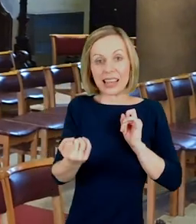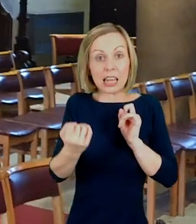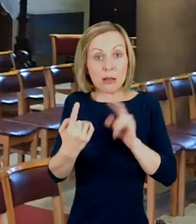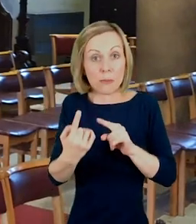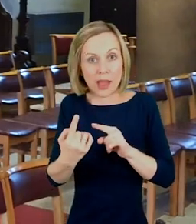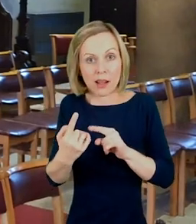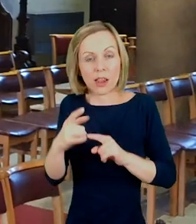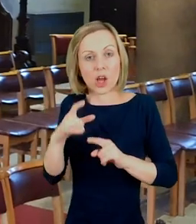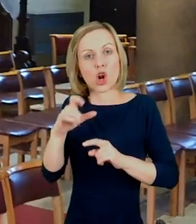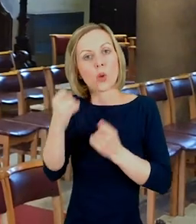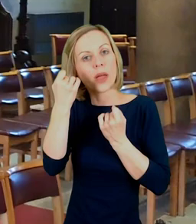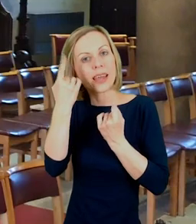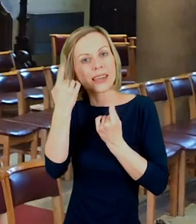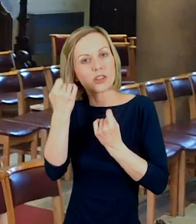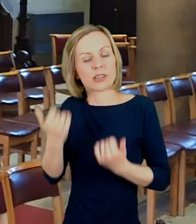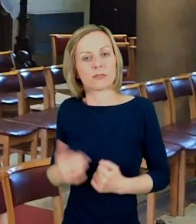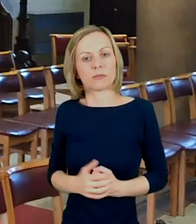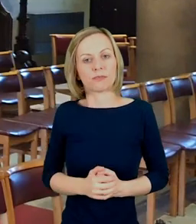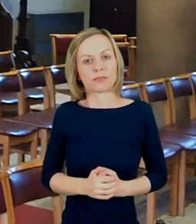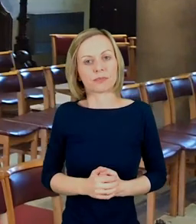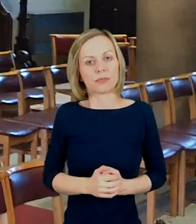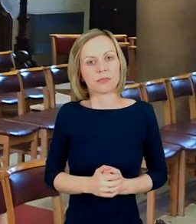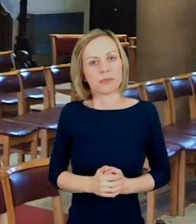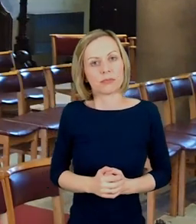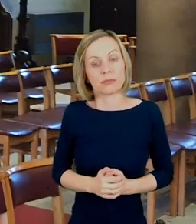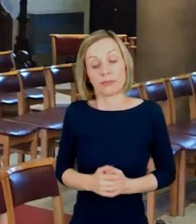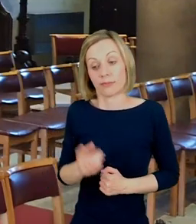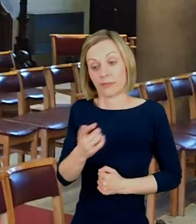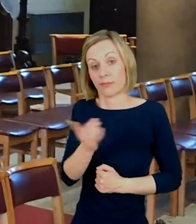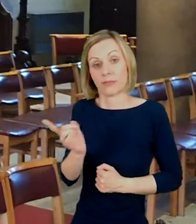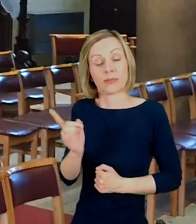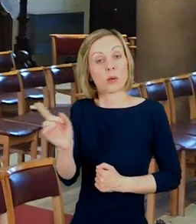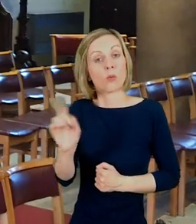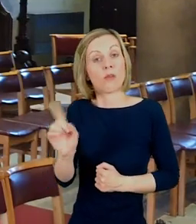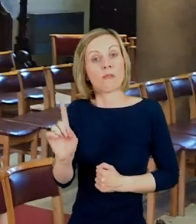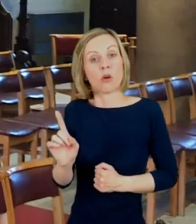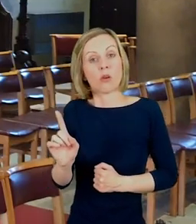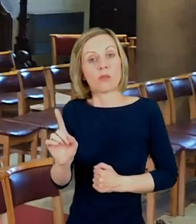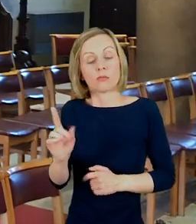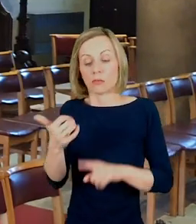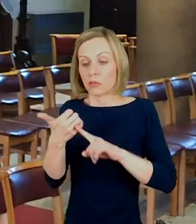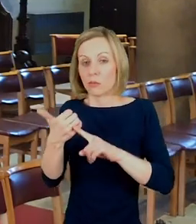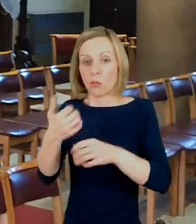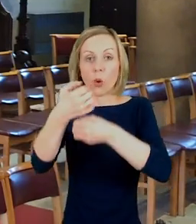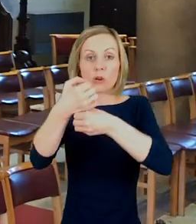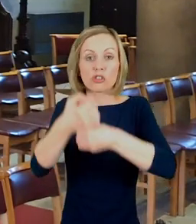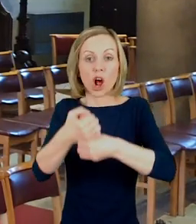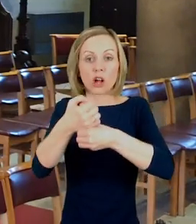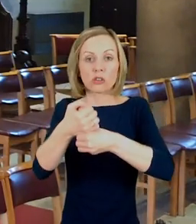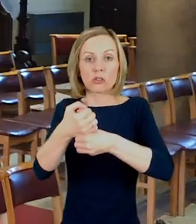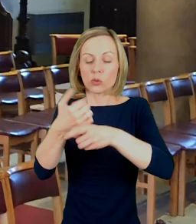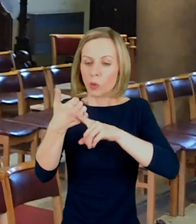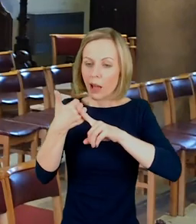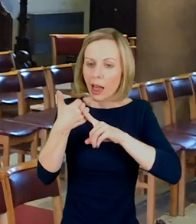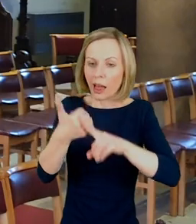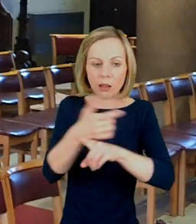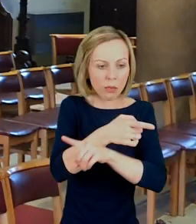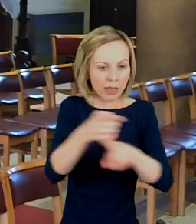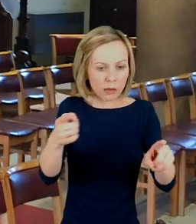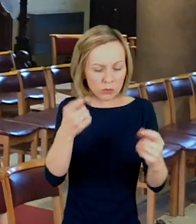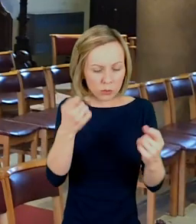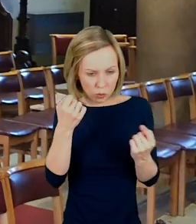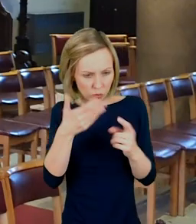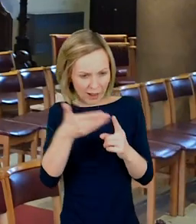an email to the Clewer Initiative. The Clewer Initiative exists to support churches, to help them